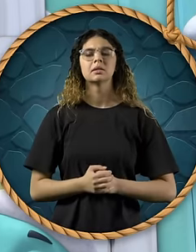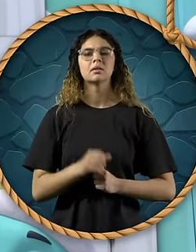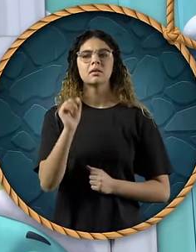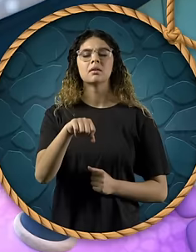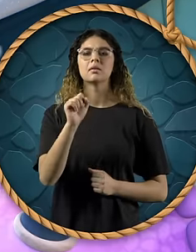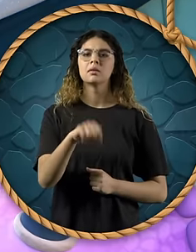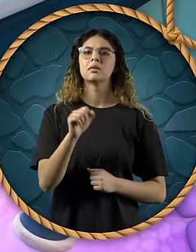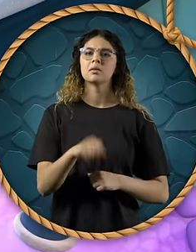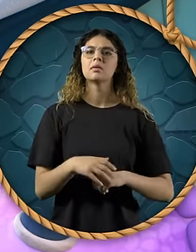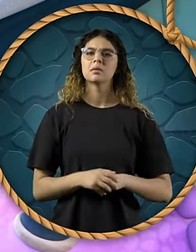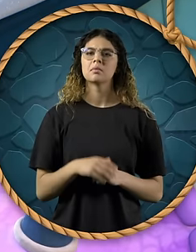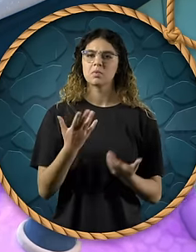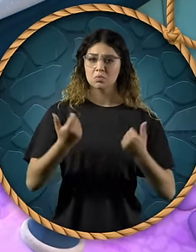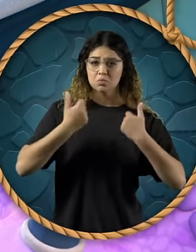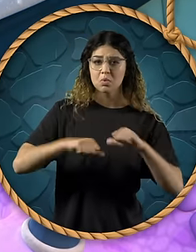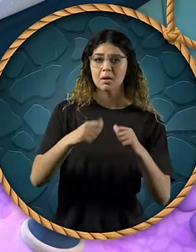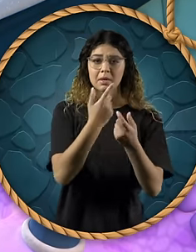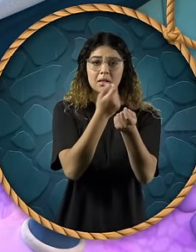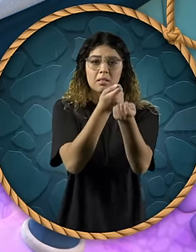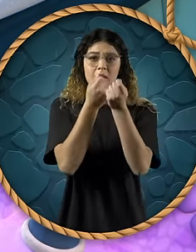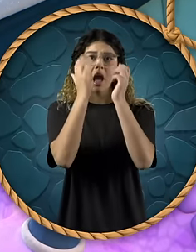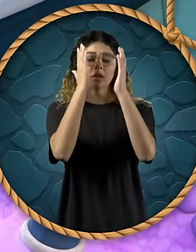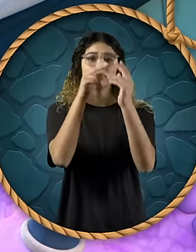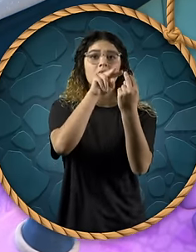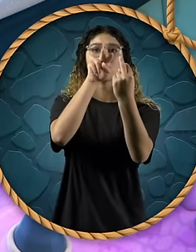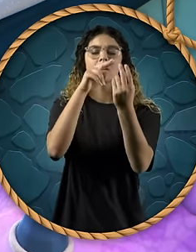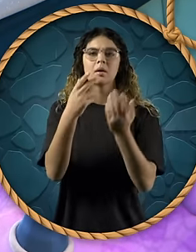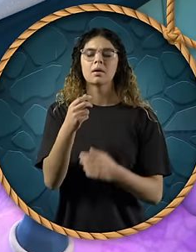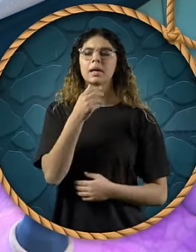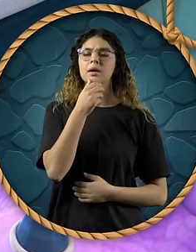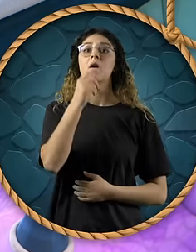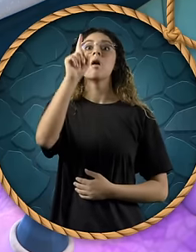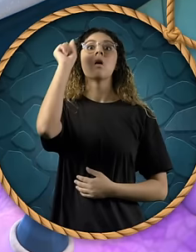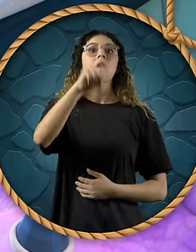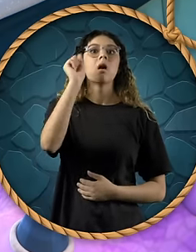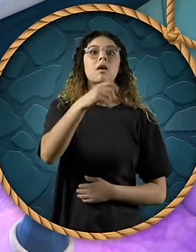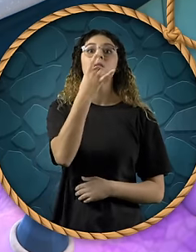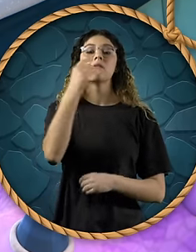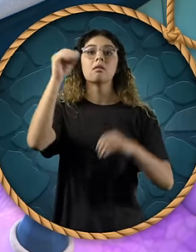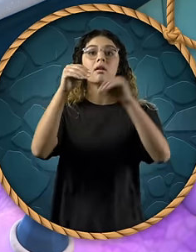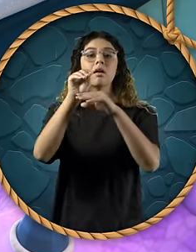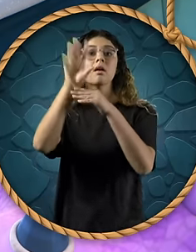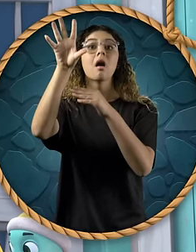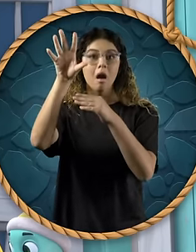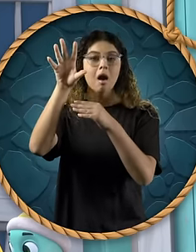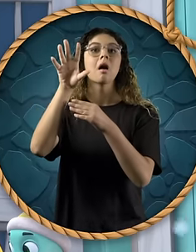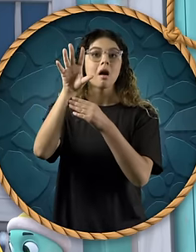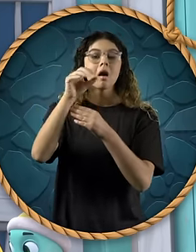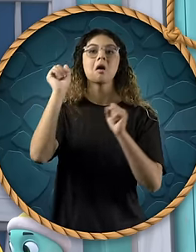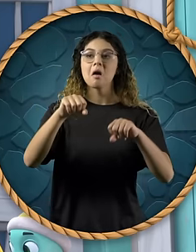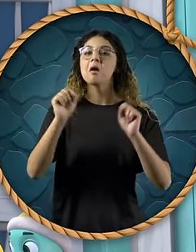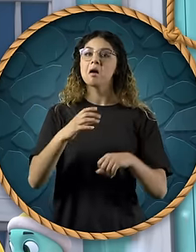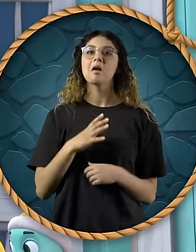Yeah. What if we tried something that catches her attention that way? Like a dynamite light. That's it. Come